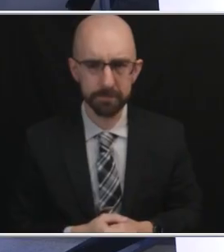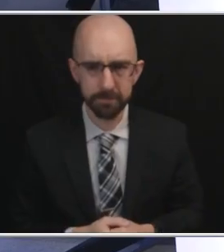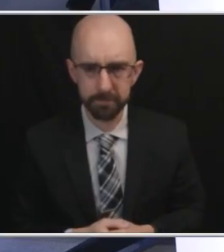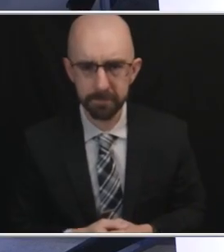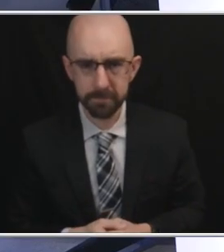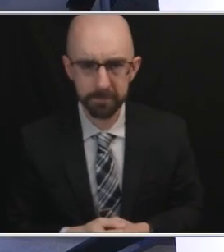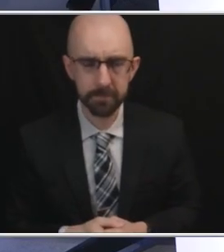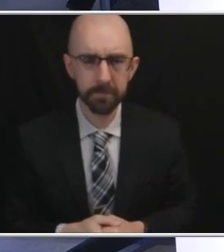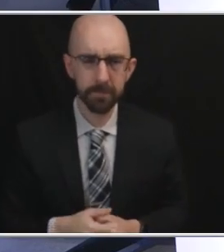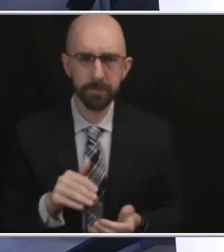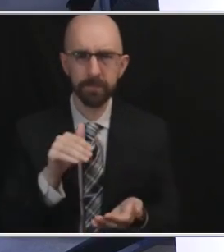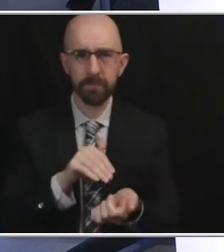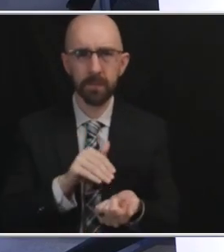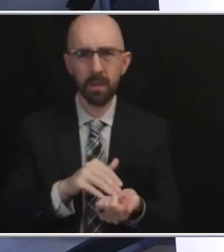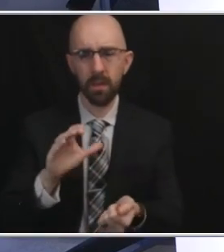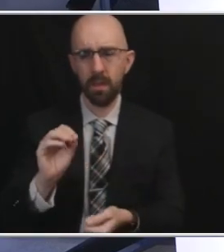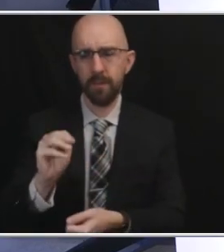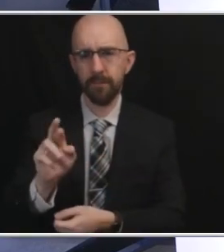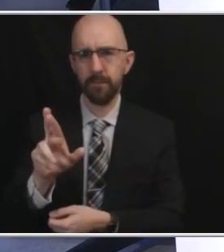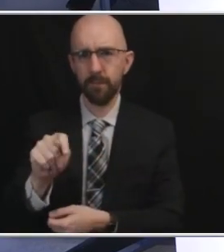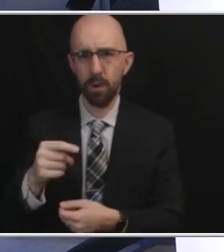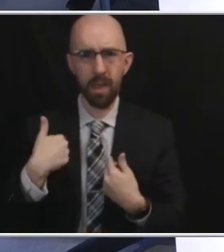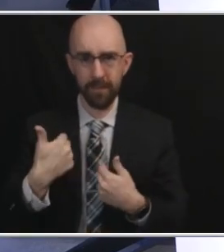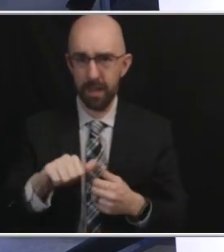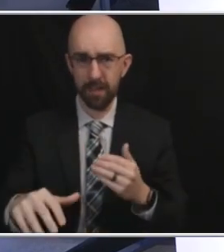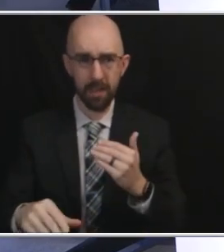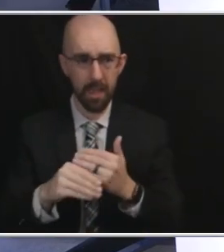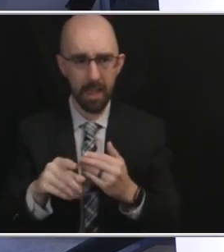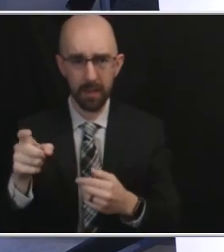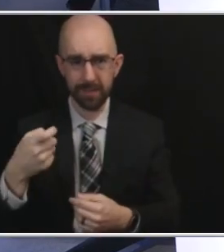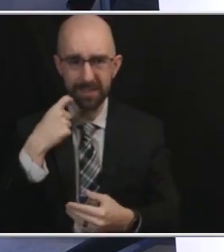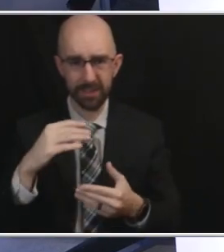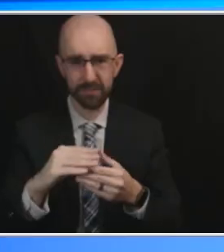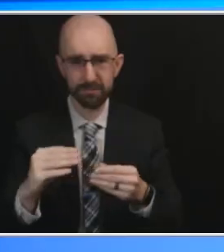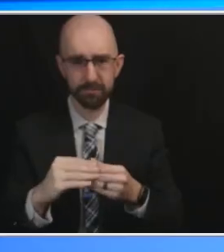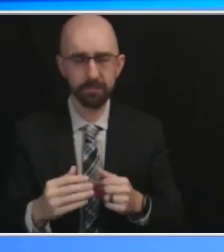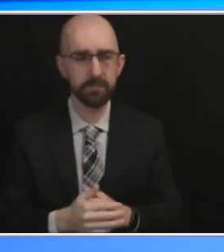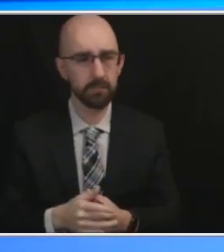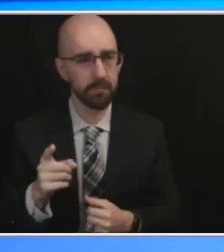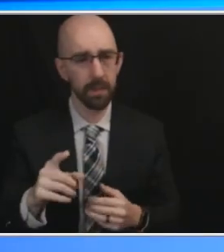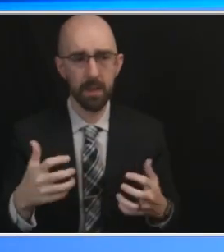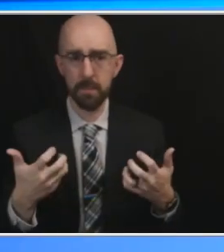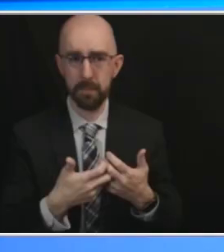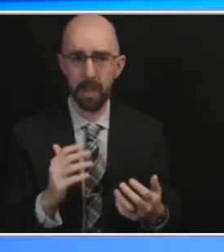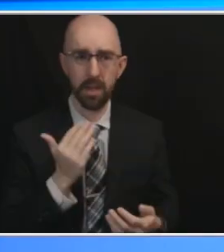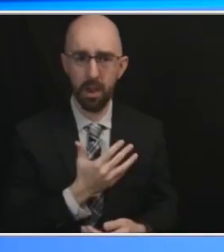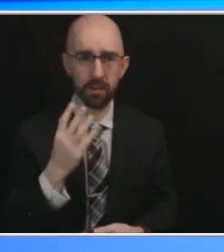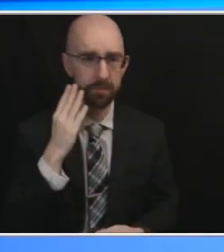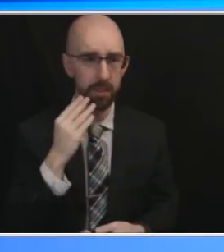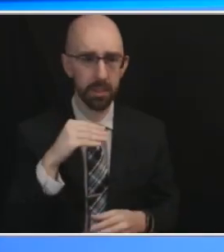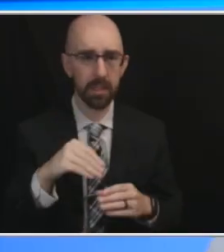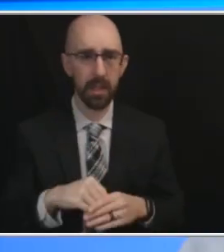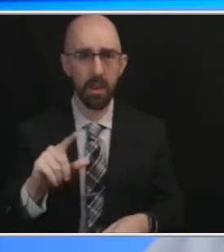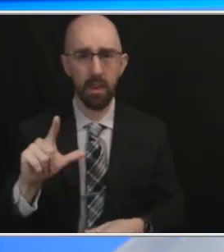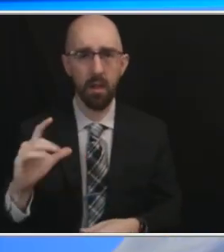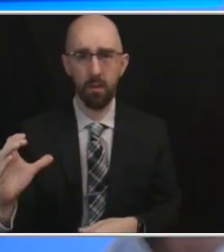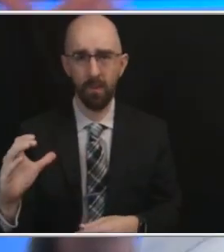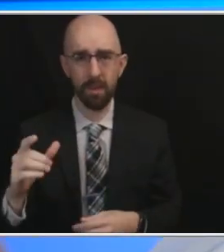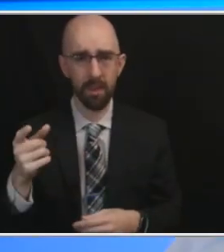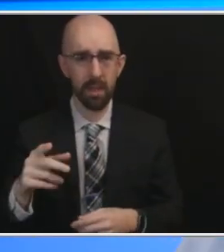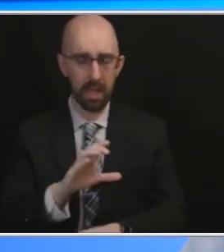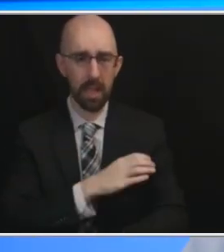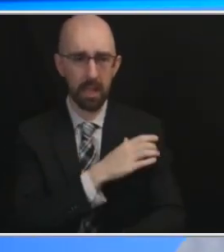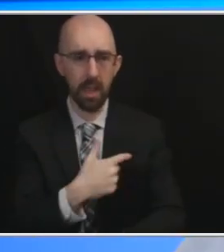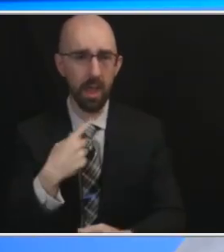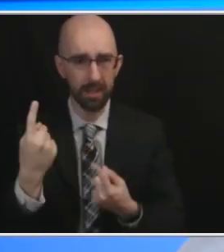Dr. Comfort, anything to add to what Dr. Castro said? Yeah, I mean, that matches our experience in our long COVID clinic. And, I really consider long COVID